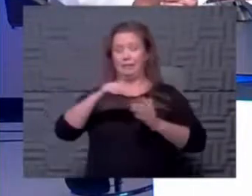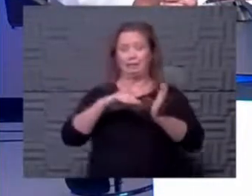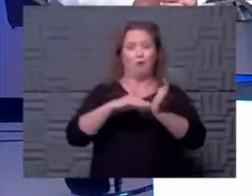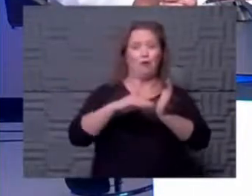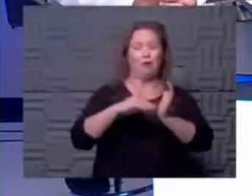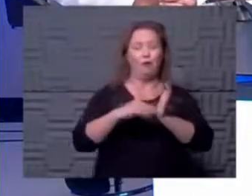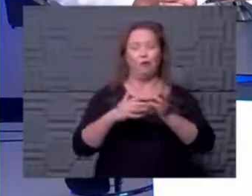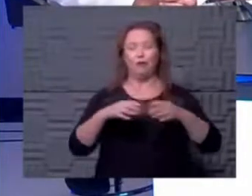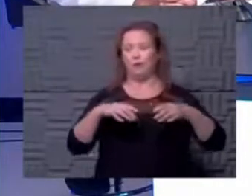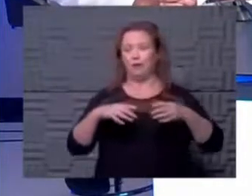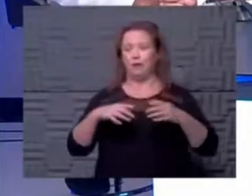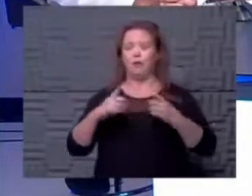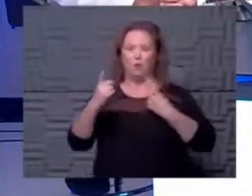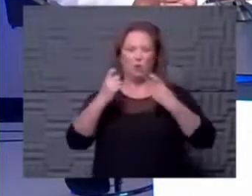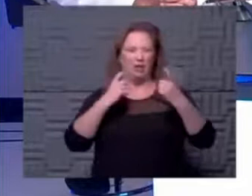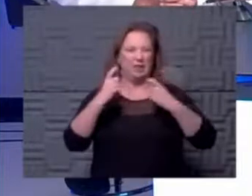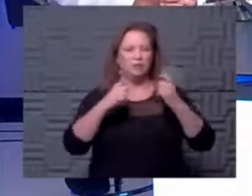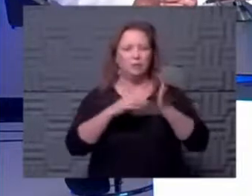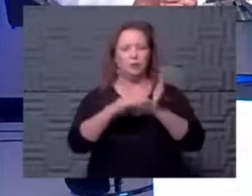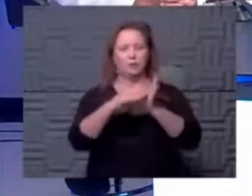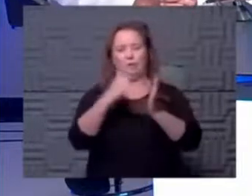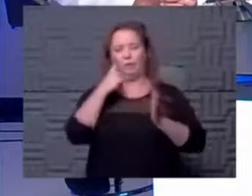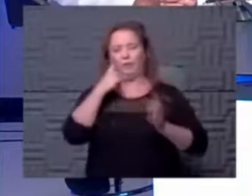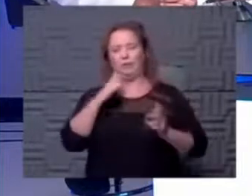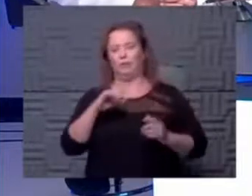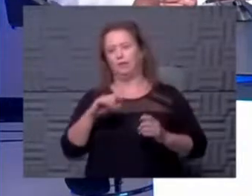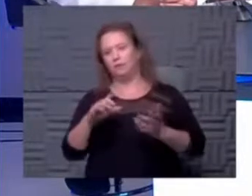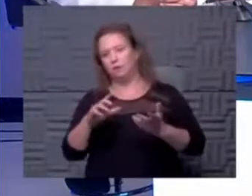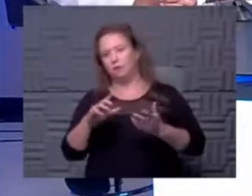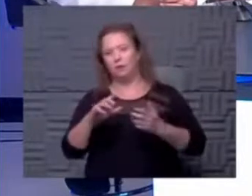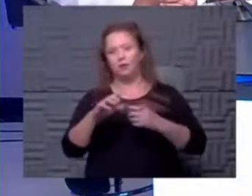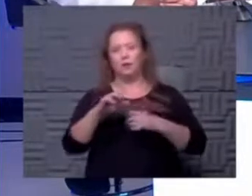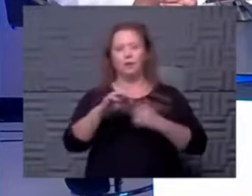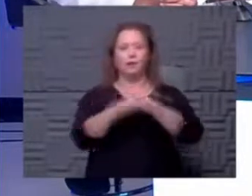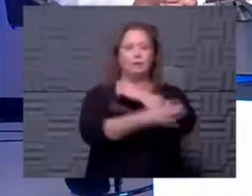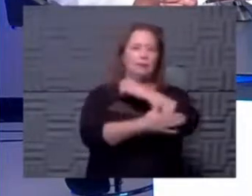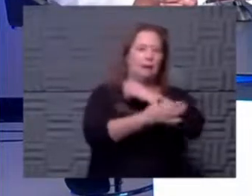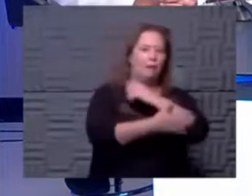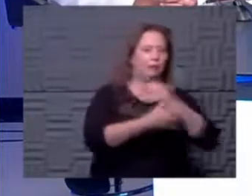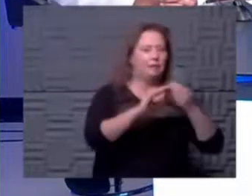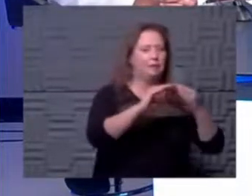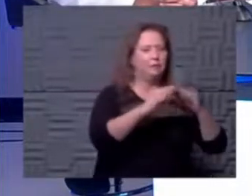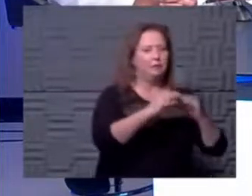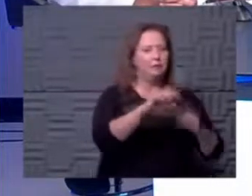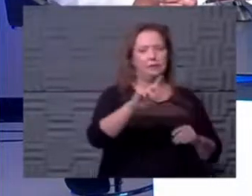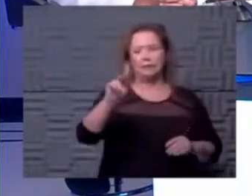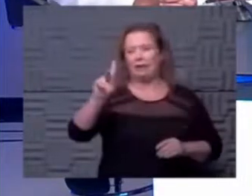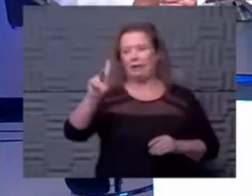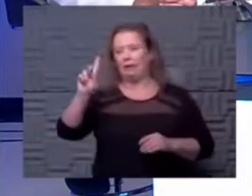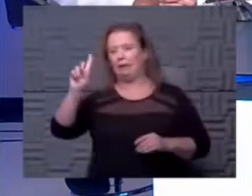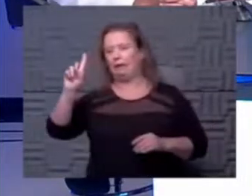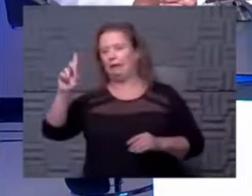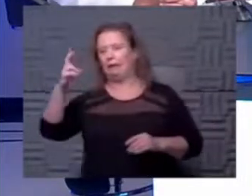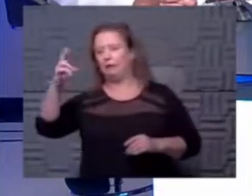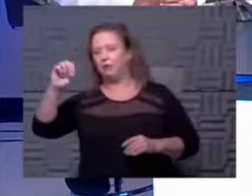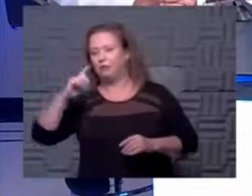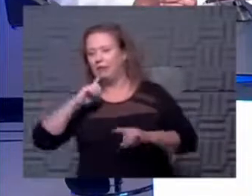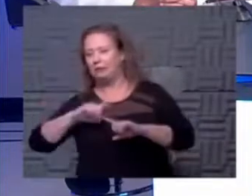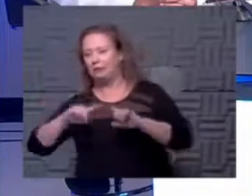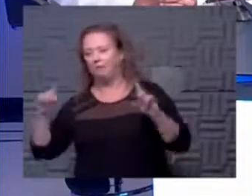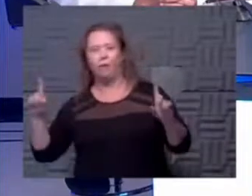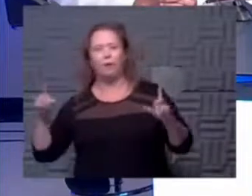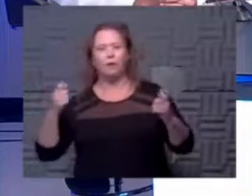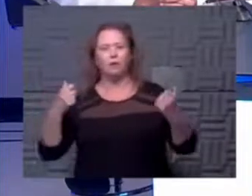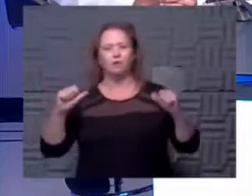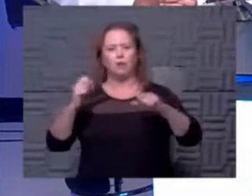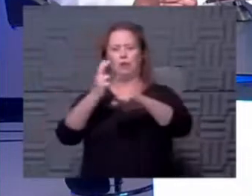of, and we're getting these questions a lot lately too about, the county stats say one, the KDHE stats say another, and they're trying